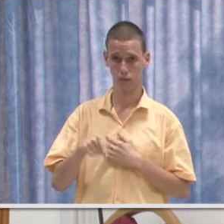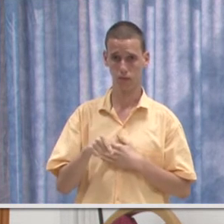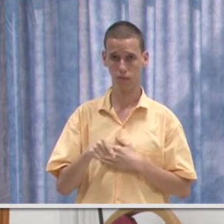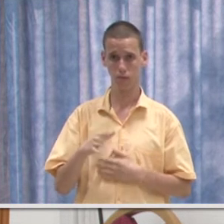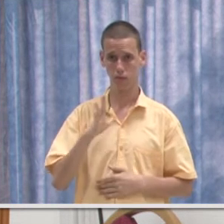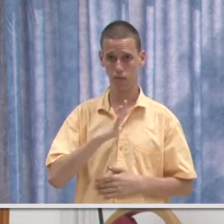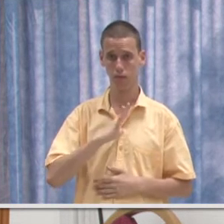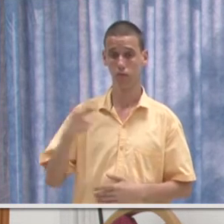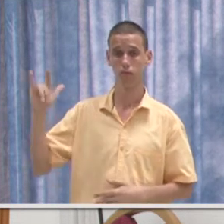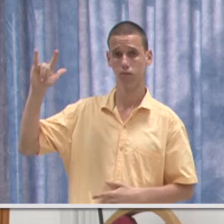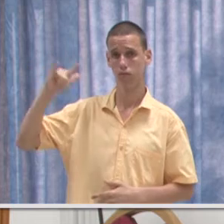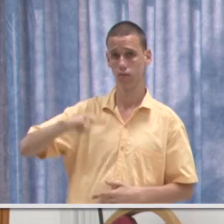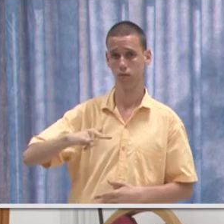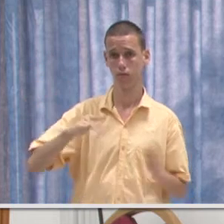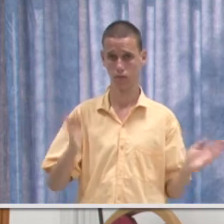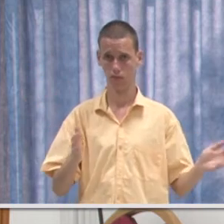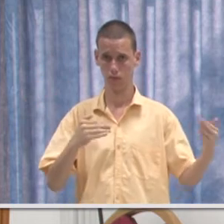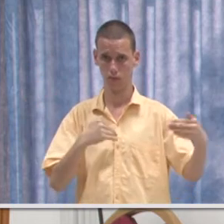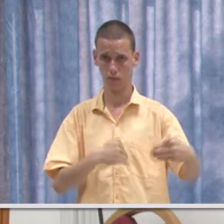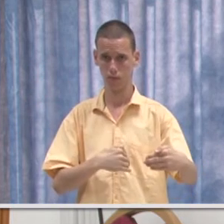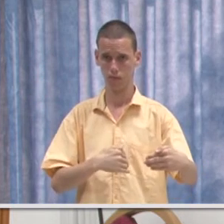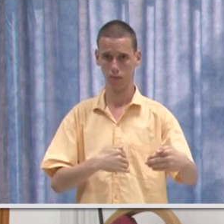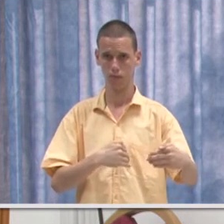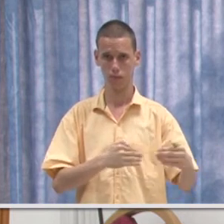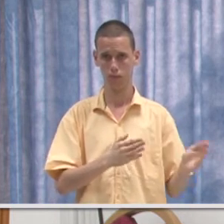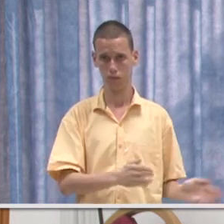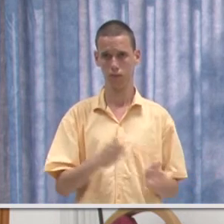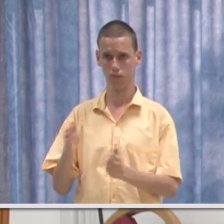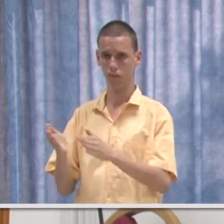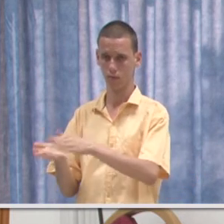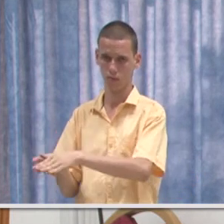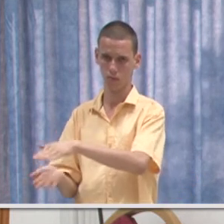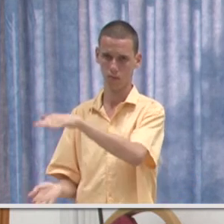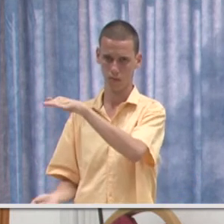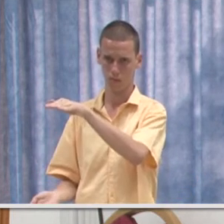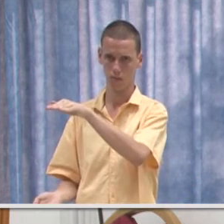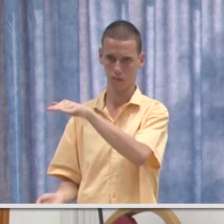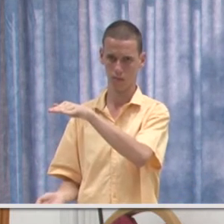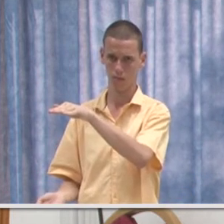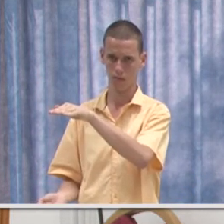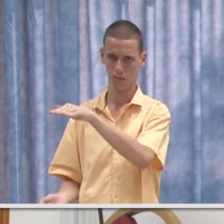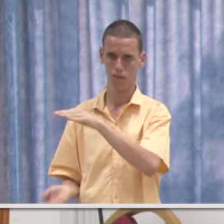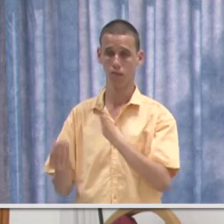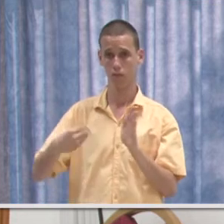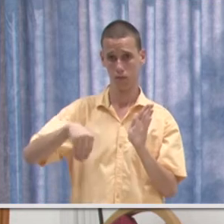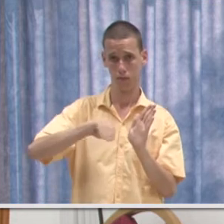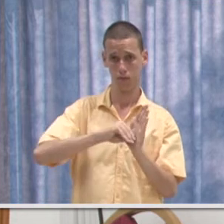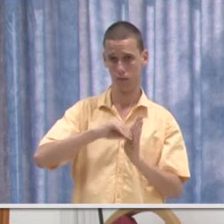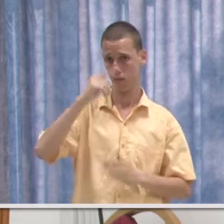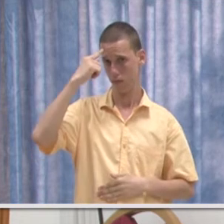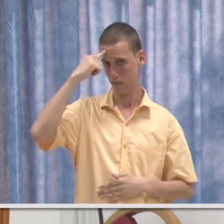and that has replenished our stock, and we're receiving it more from the Indian donation, and that will bring our